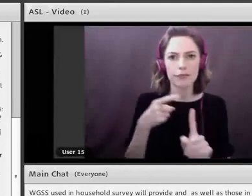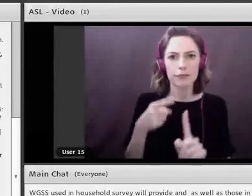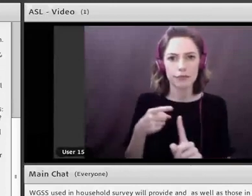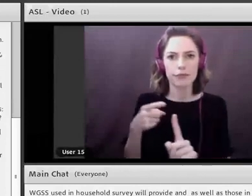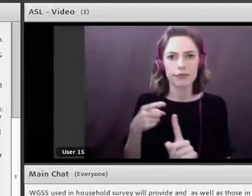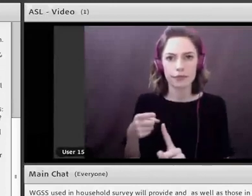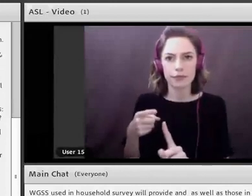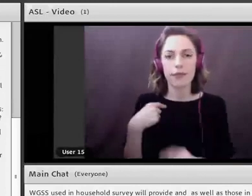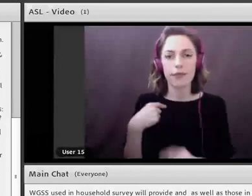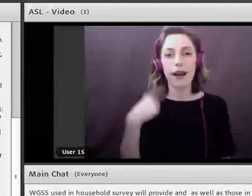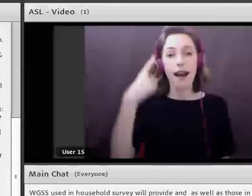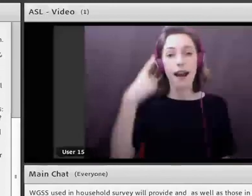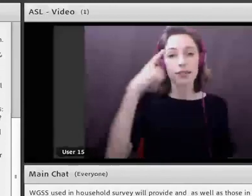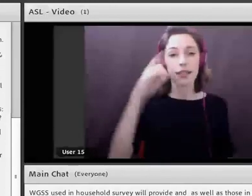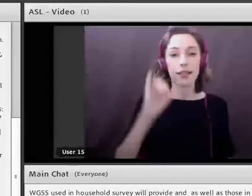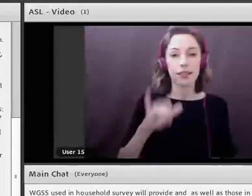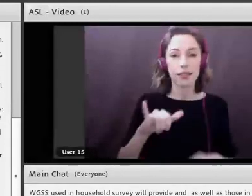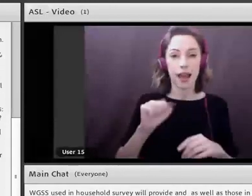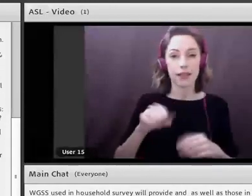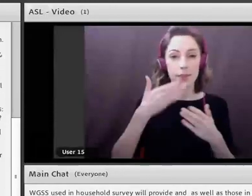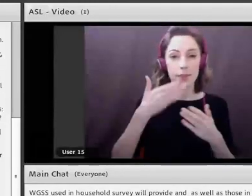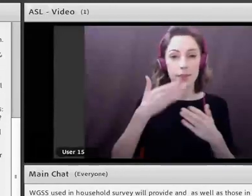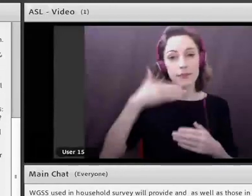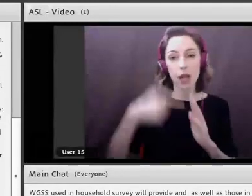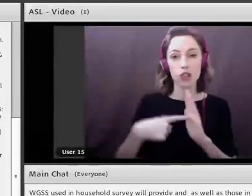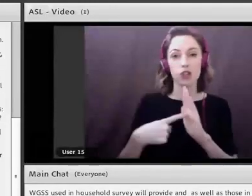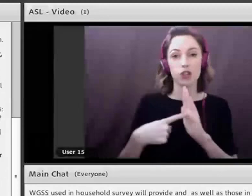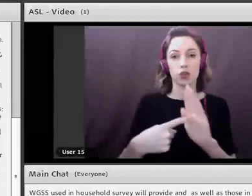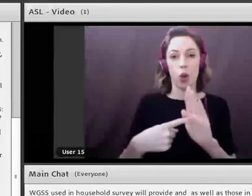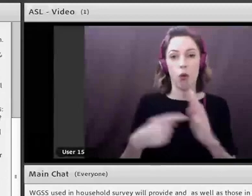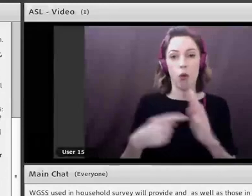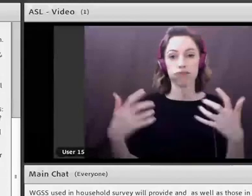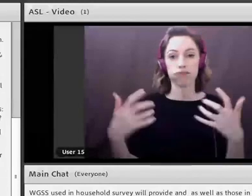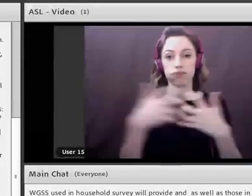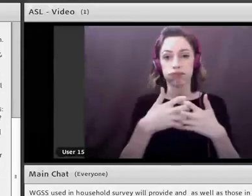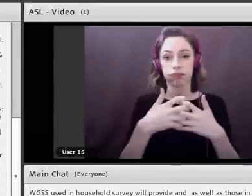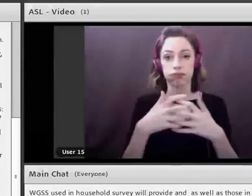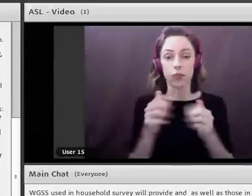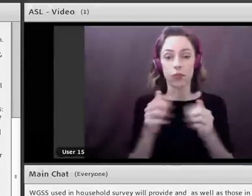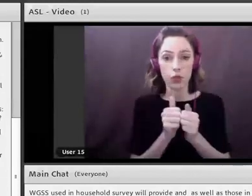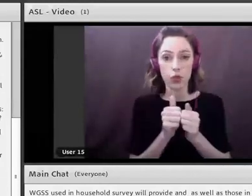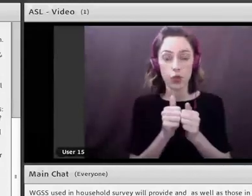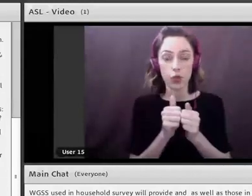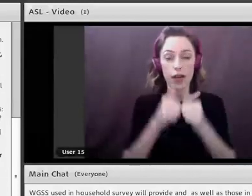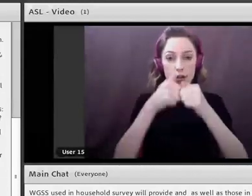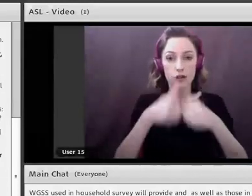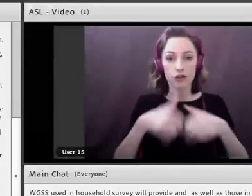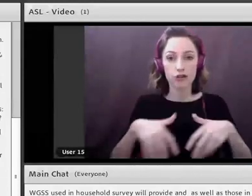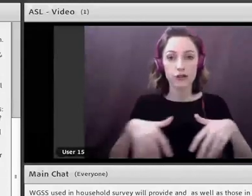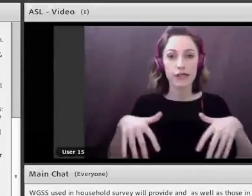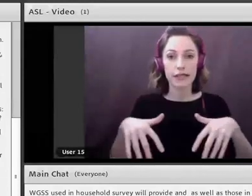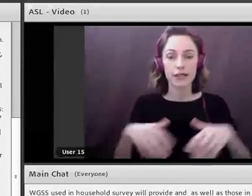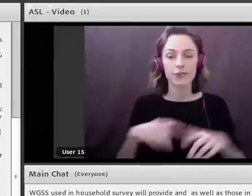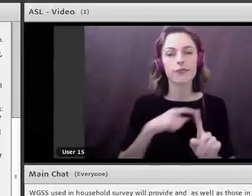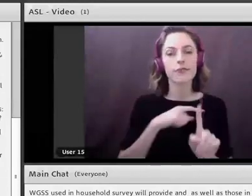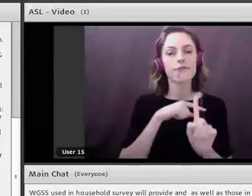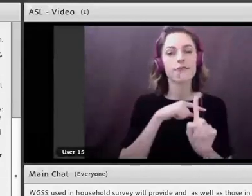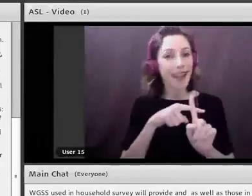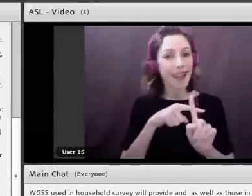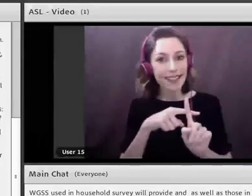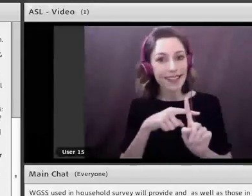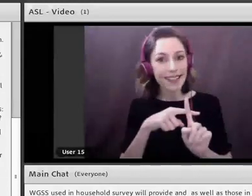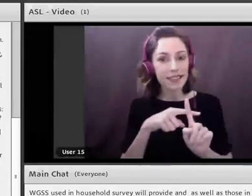integrated into that tree, and maybe some examples of existing studies that may exist that could inform